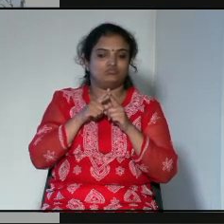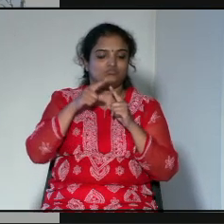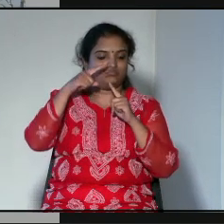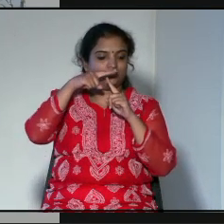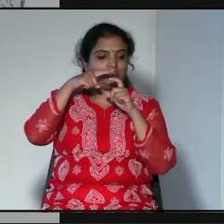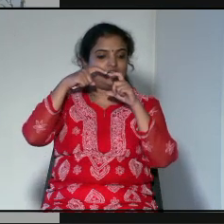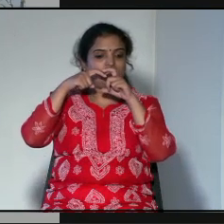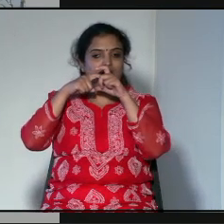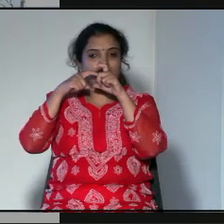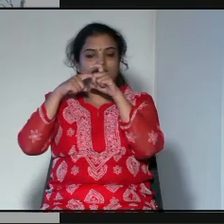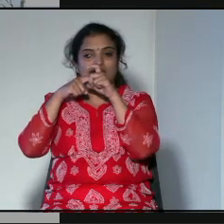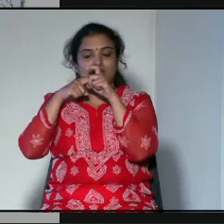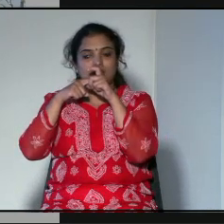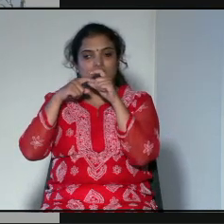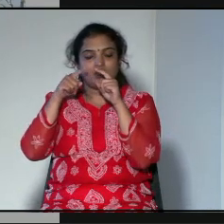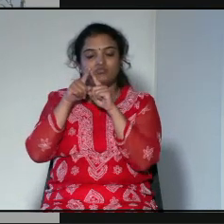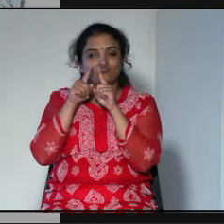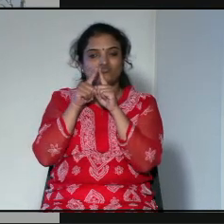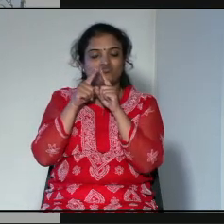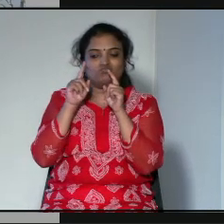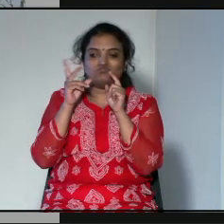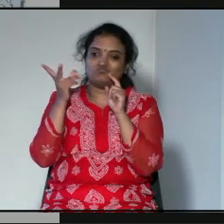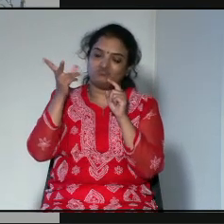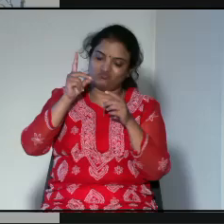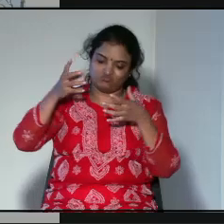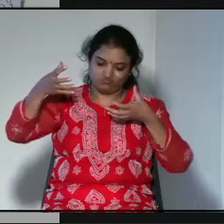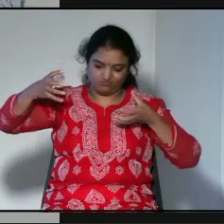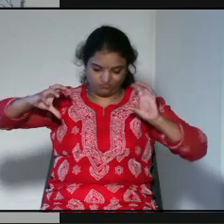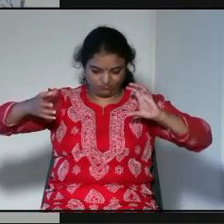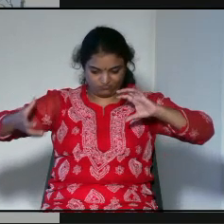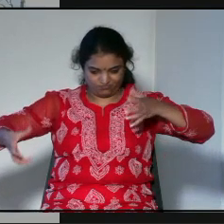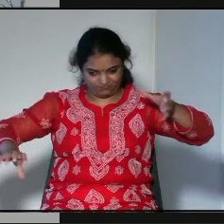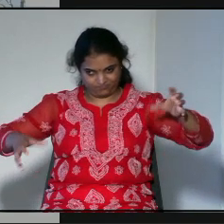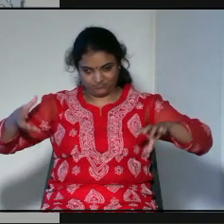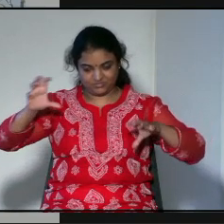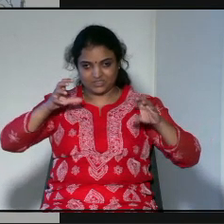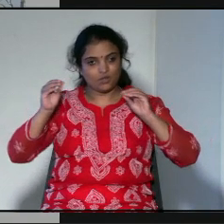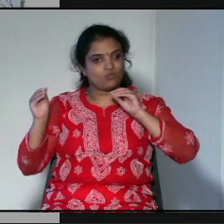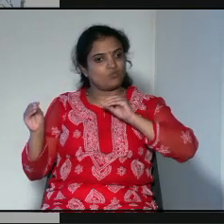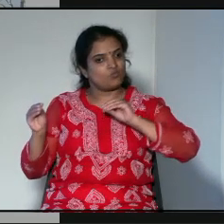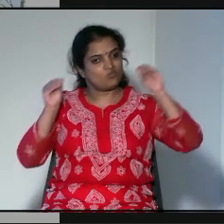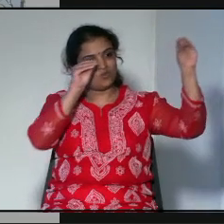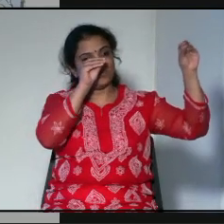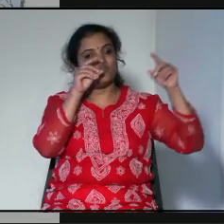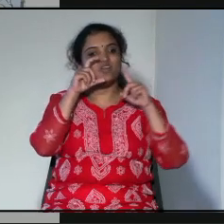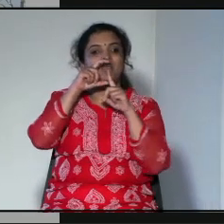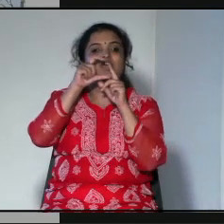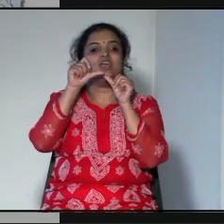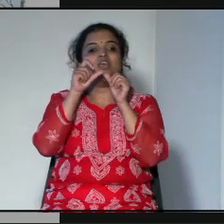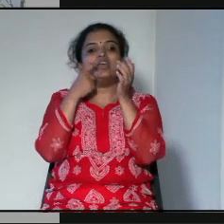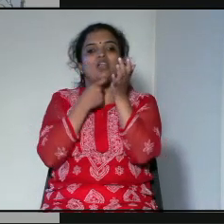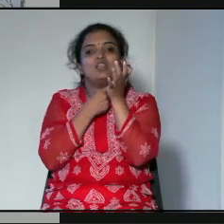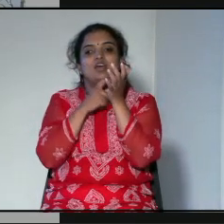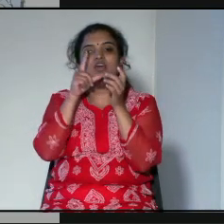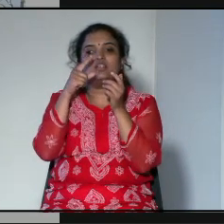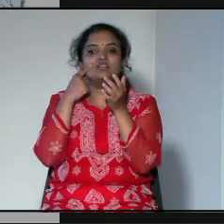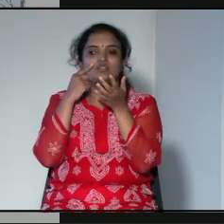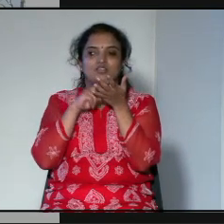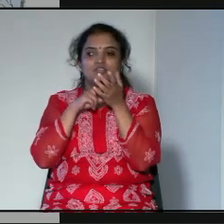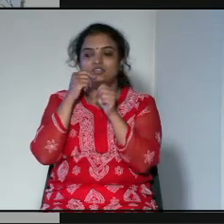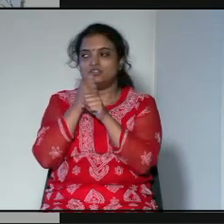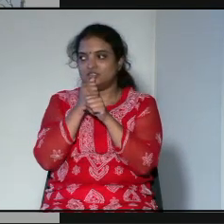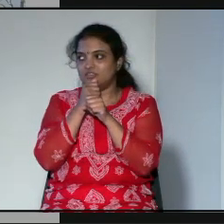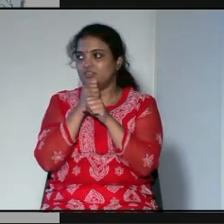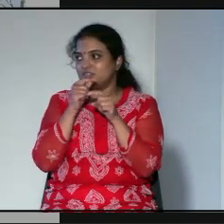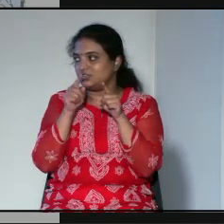it undergoes one more dismantling to be taken to Darjeeling and to the head of a tea estate at Badam Tam, where